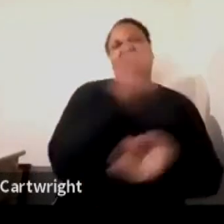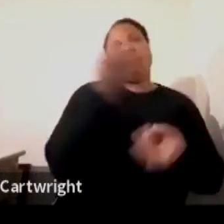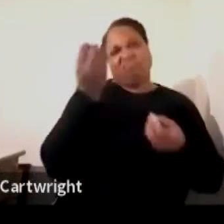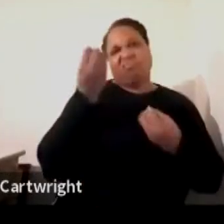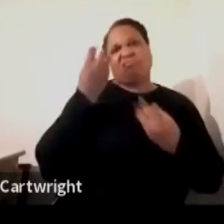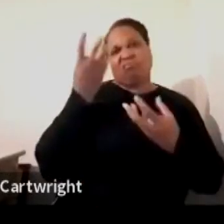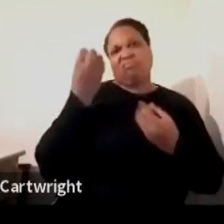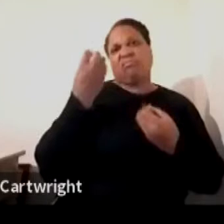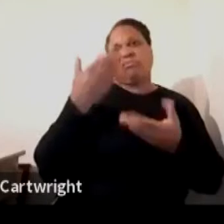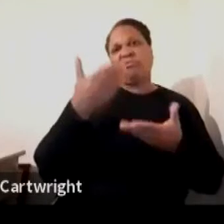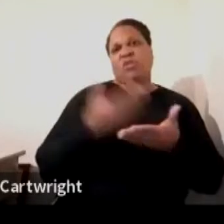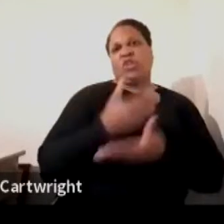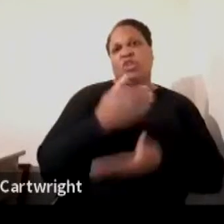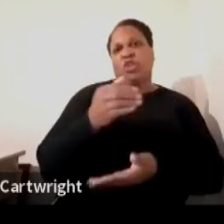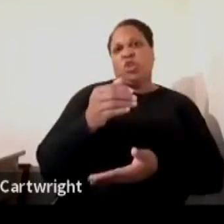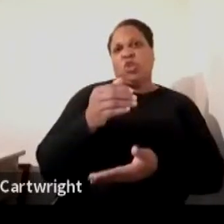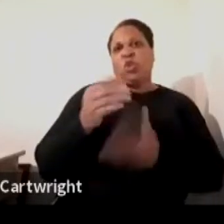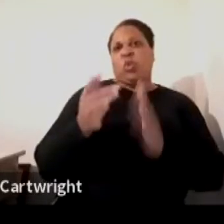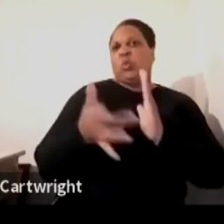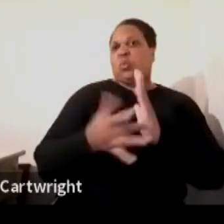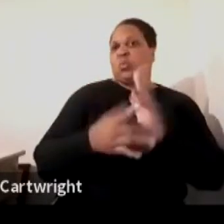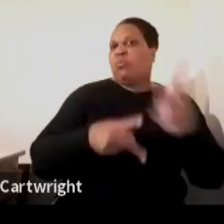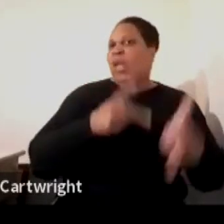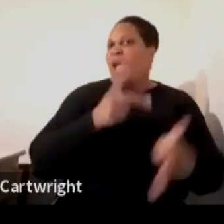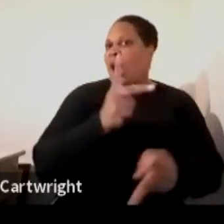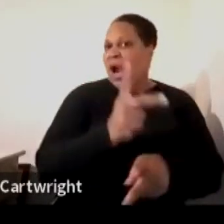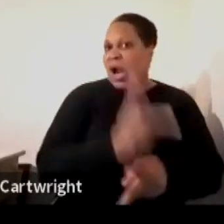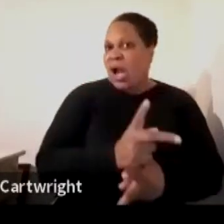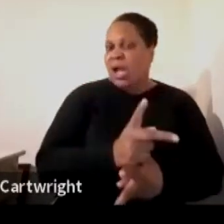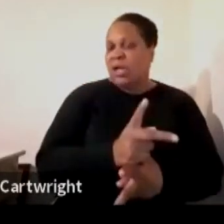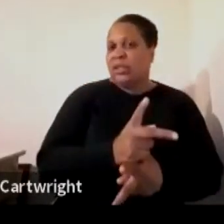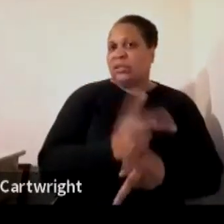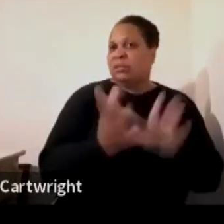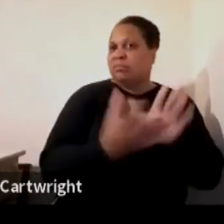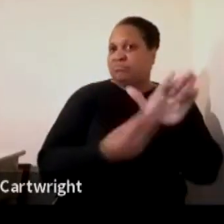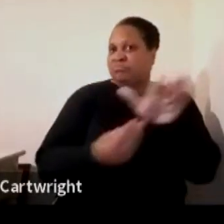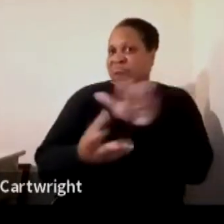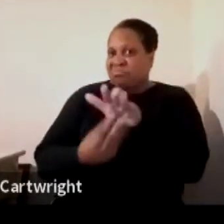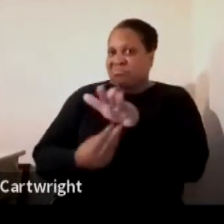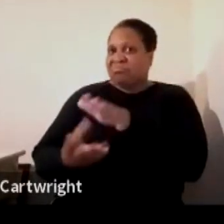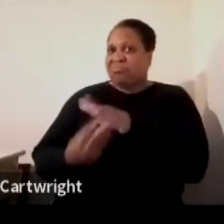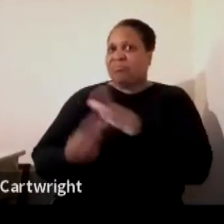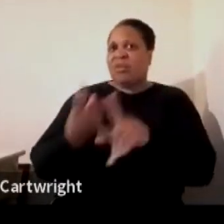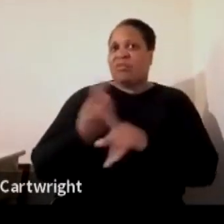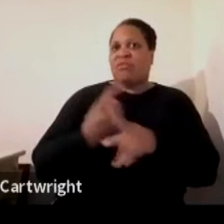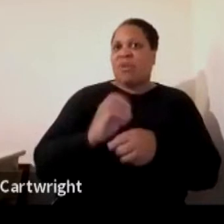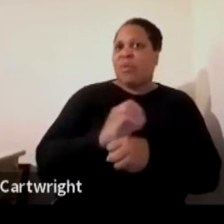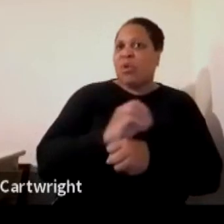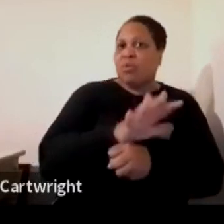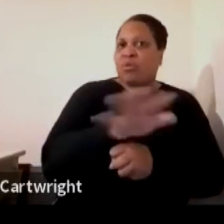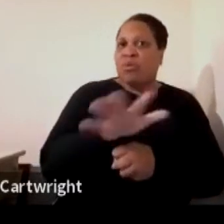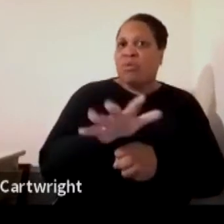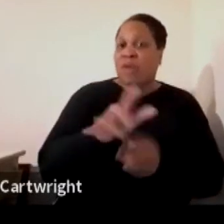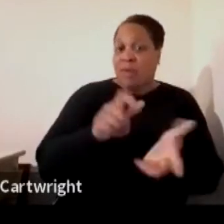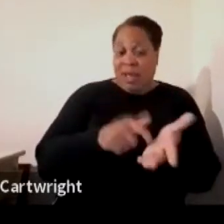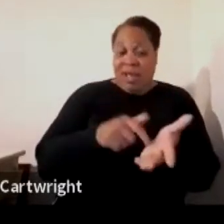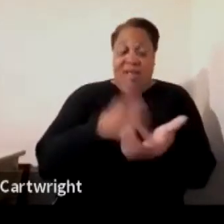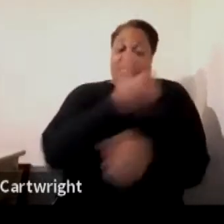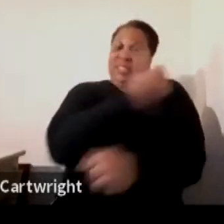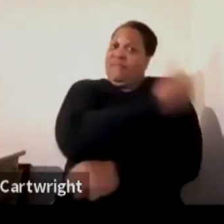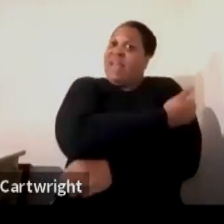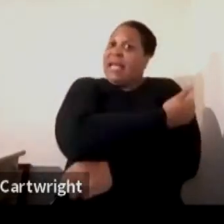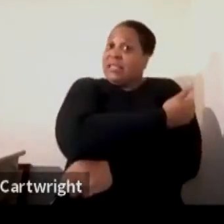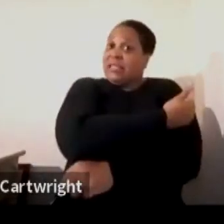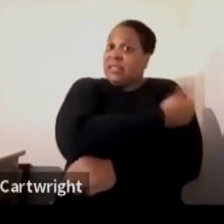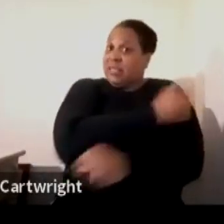new strains that we're seeing of the coronavirus and how this vaccine will